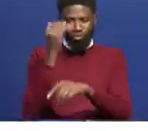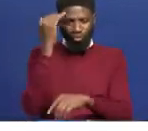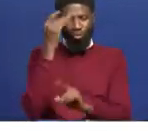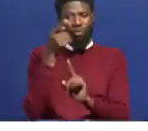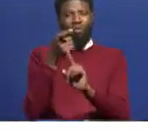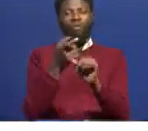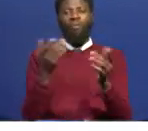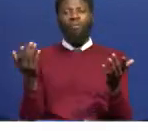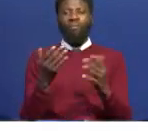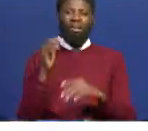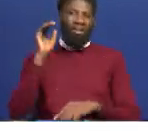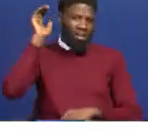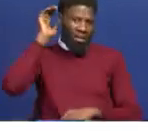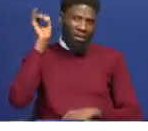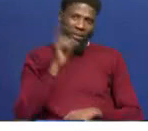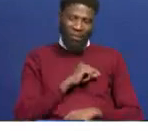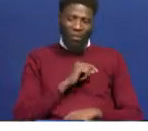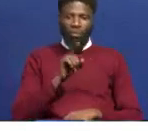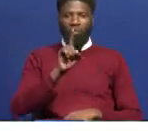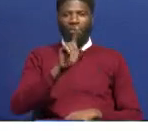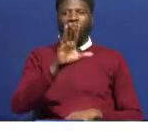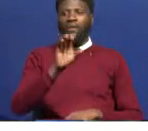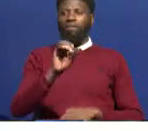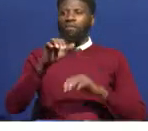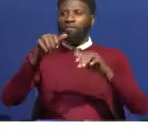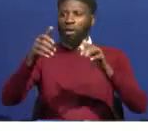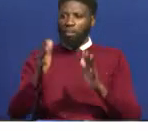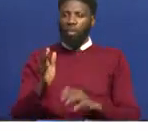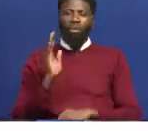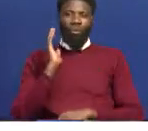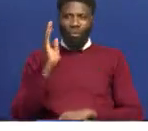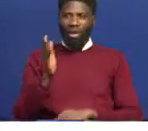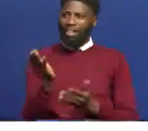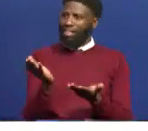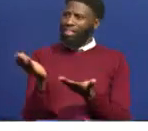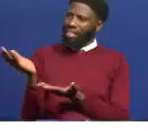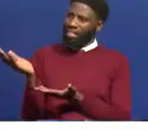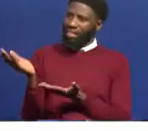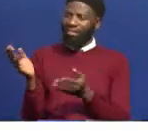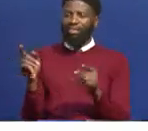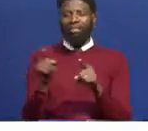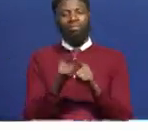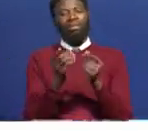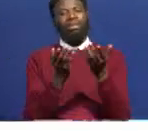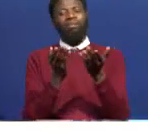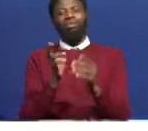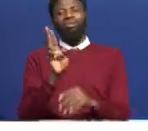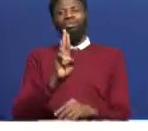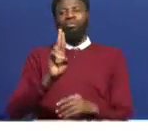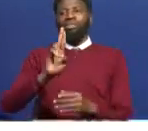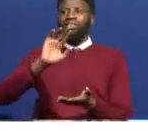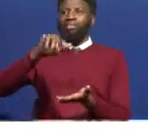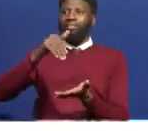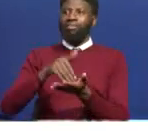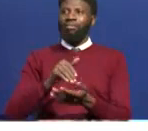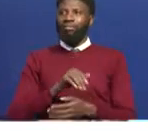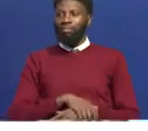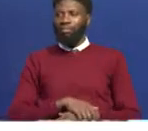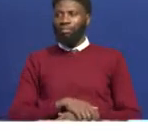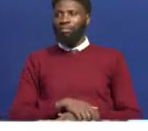here that there are about 150 farmers who will be producing and you'll be serviced through this center. The size of the structure is